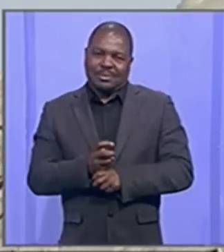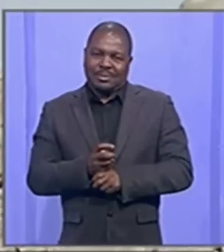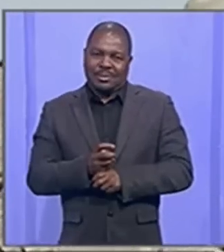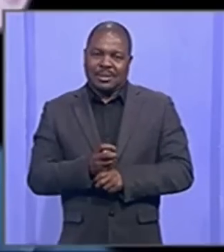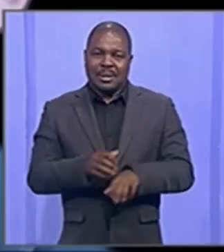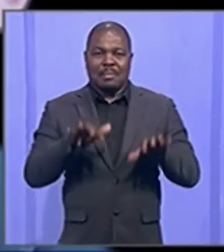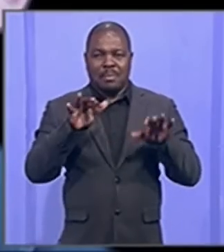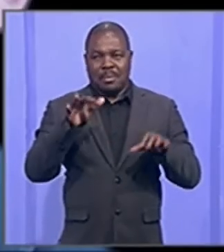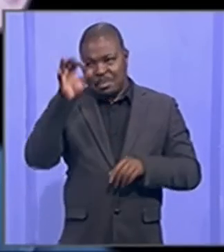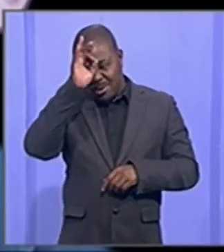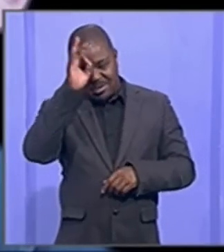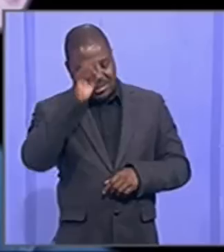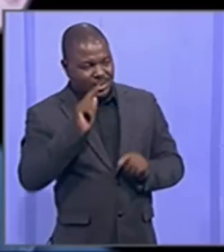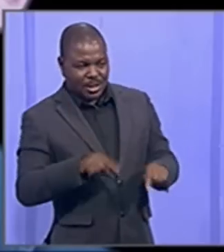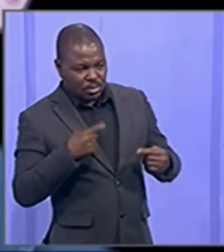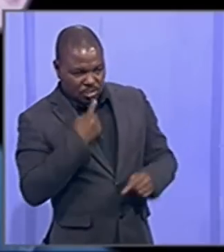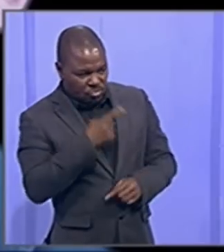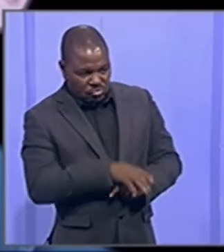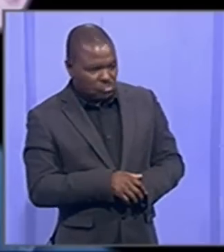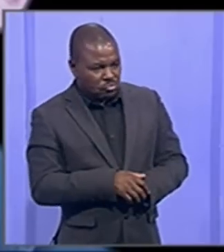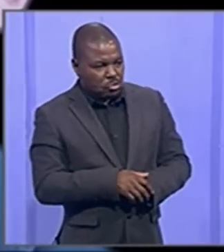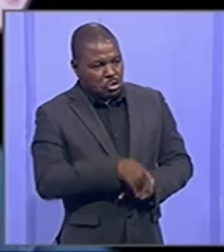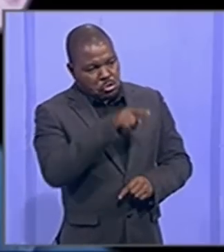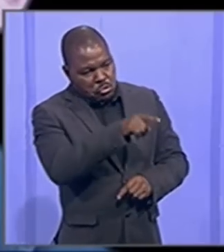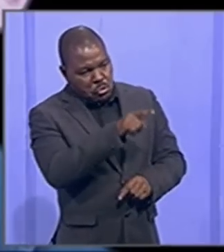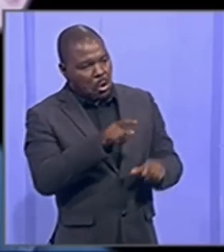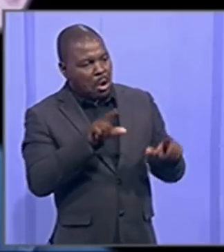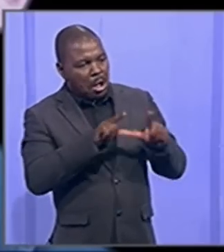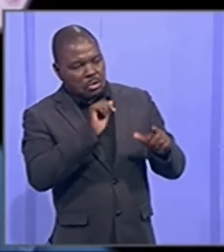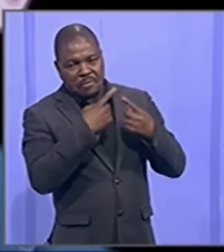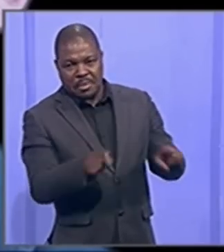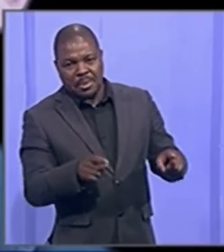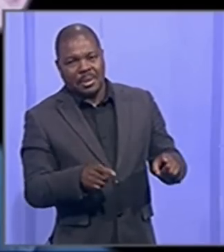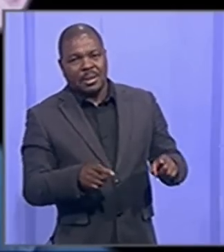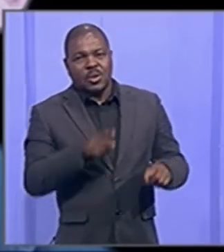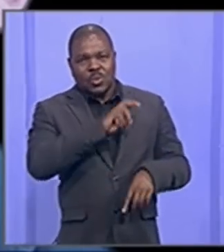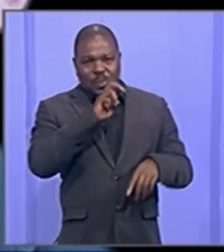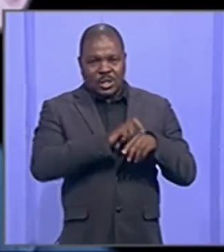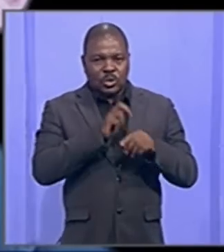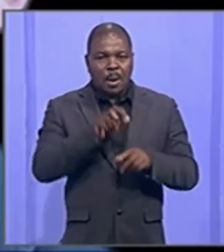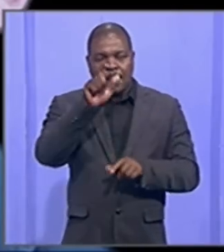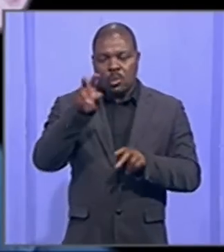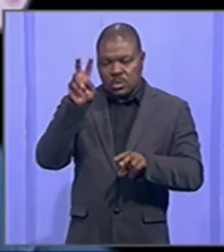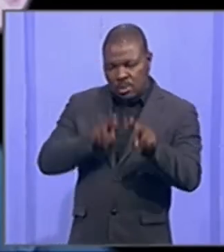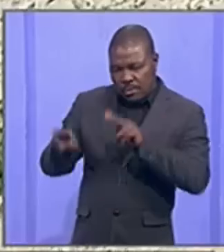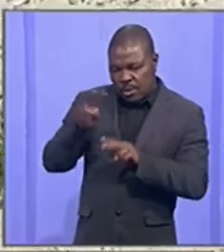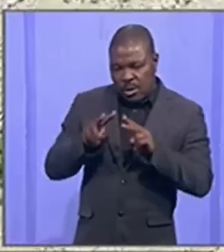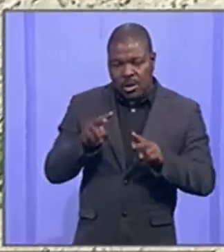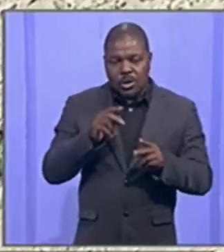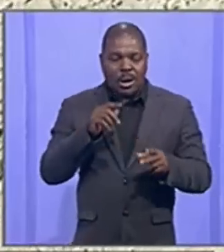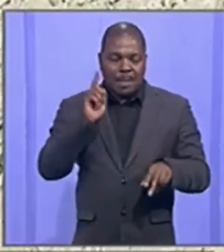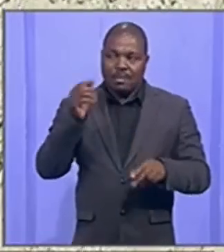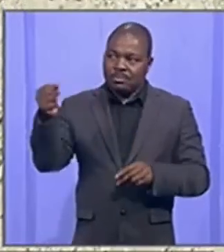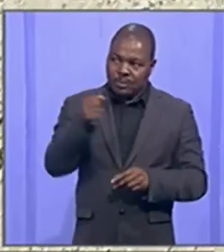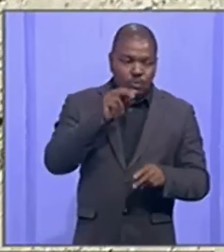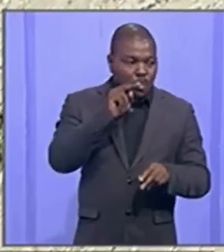local policeman to actually say, well, you're mining off the original permit, for example. You'd have to get a mine surveyor out to prove that. And I think what